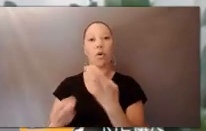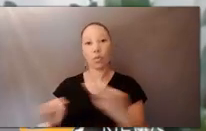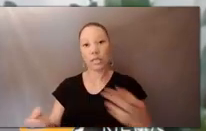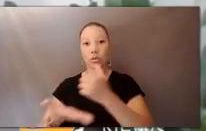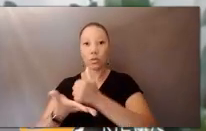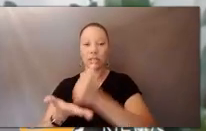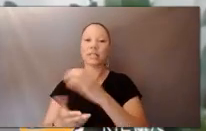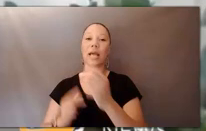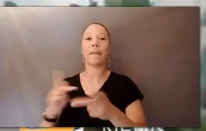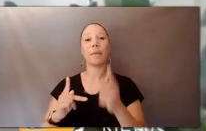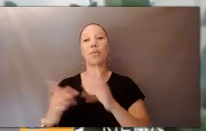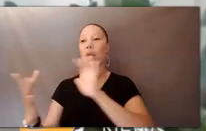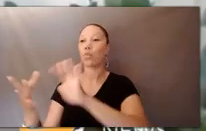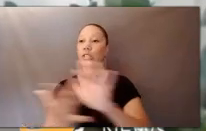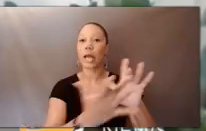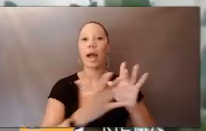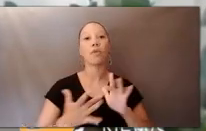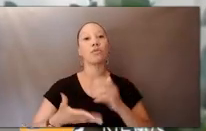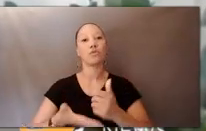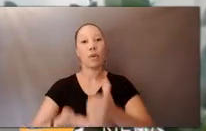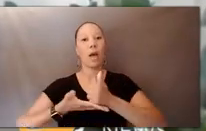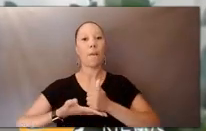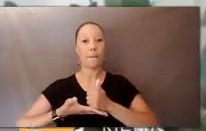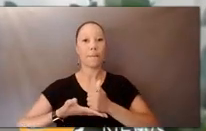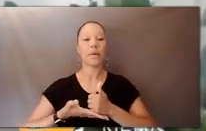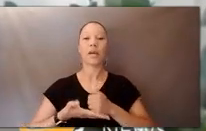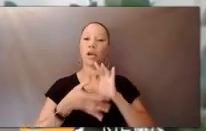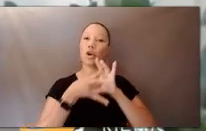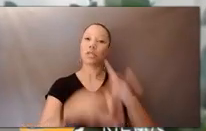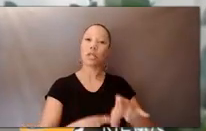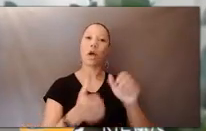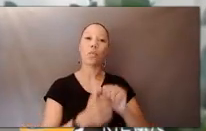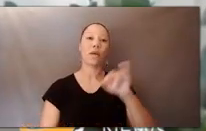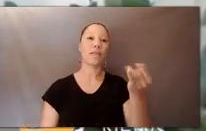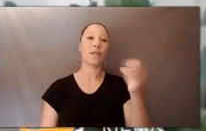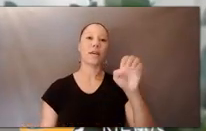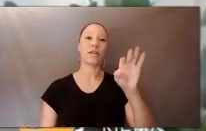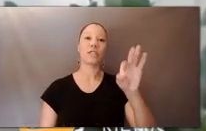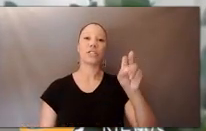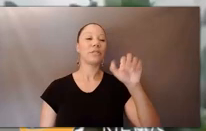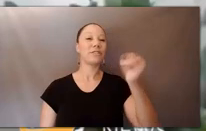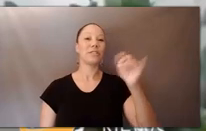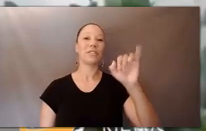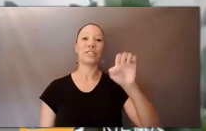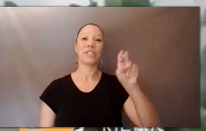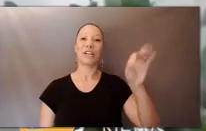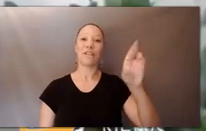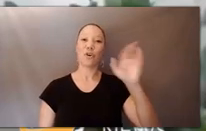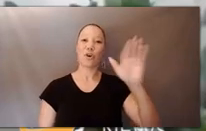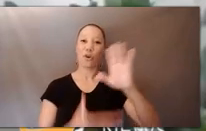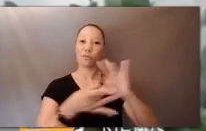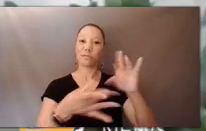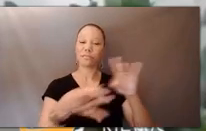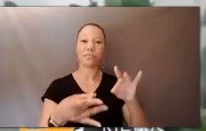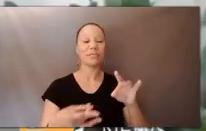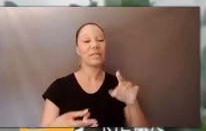people you can reach out to help you through that. It kind of goes along also with what Jennifer was saying is, this is not